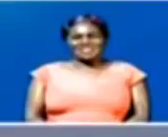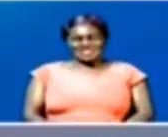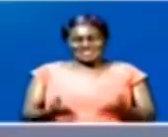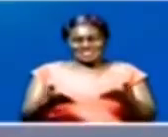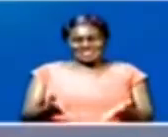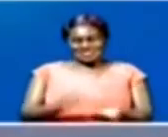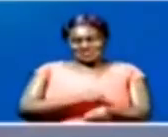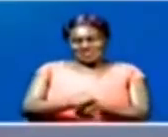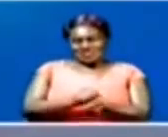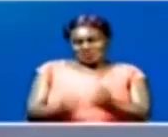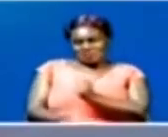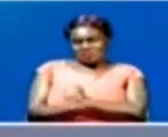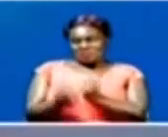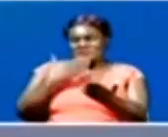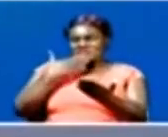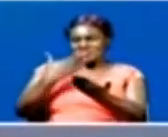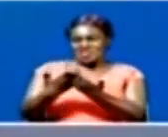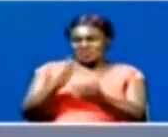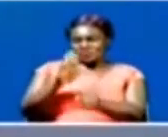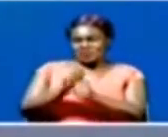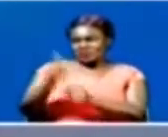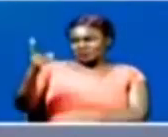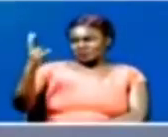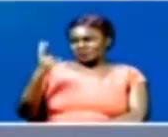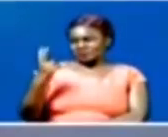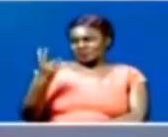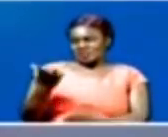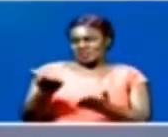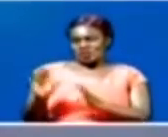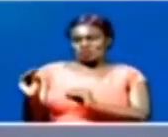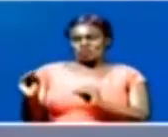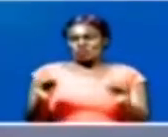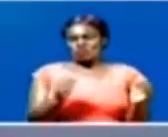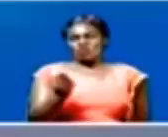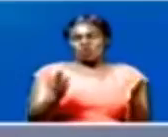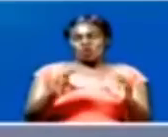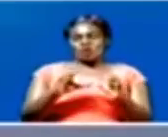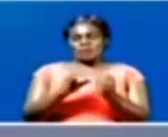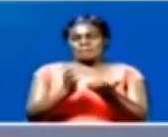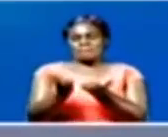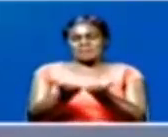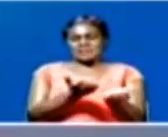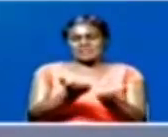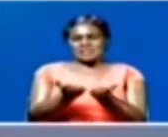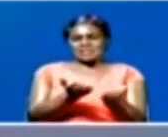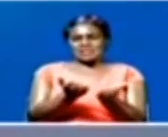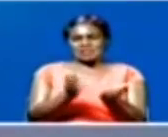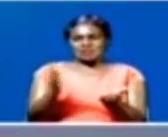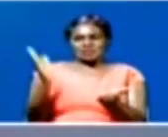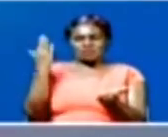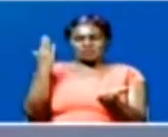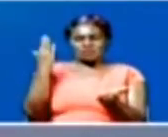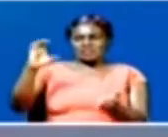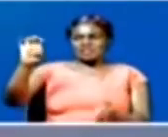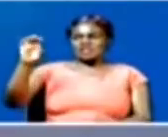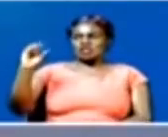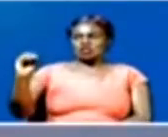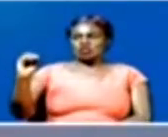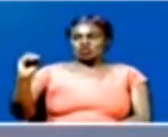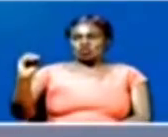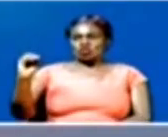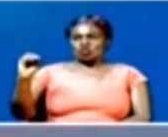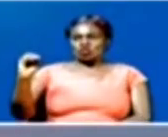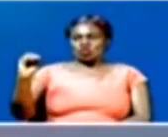This is the Friday Briefing. Many thanks for staying with us. Let's head down to the world of business. Former Kenyan CEO Edward